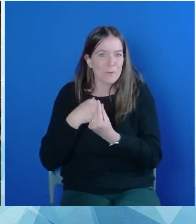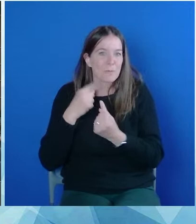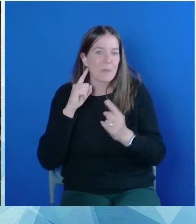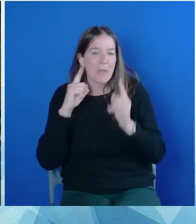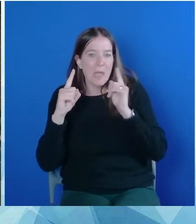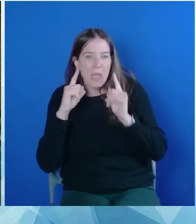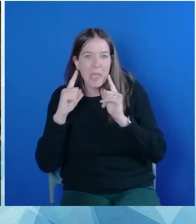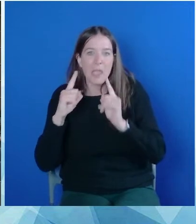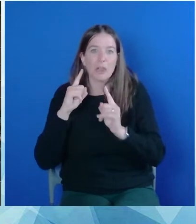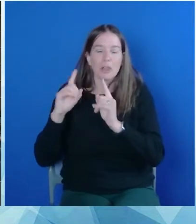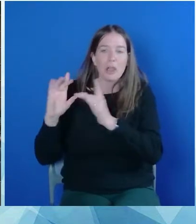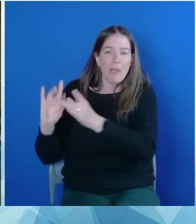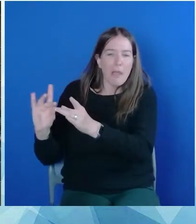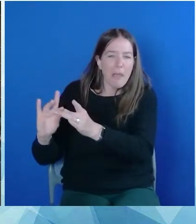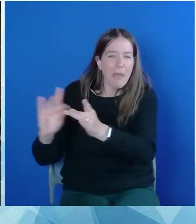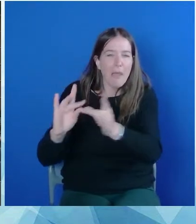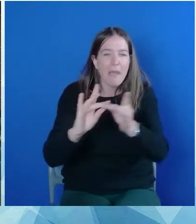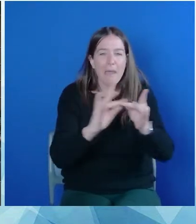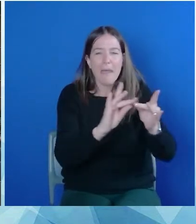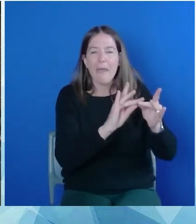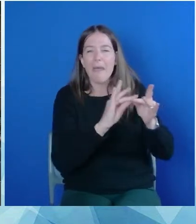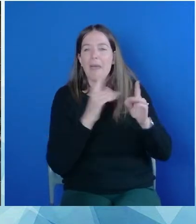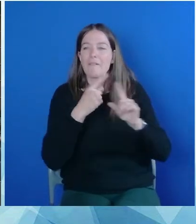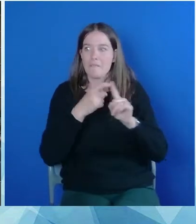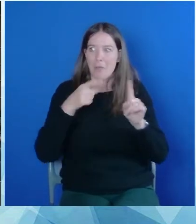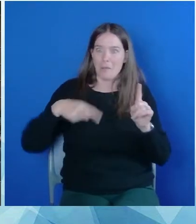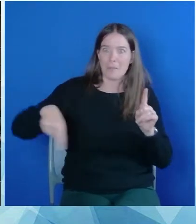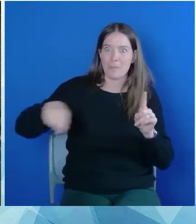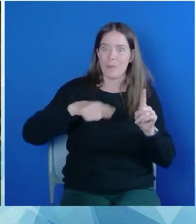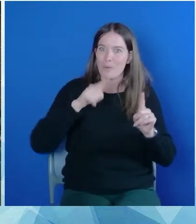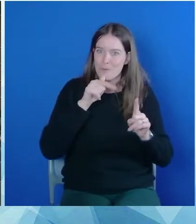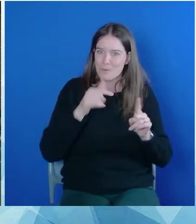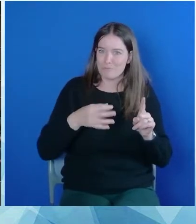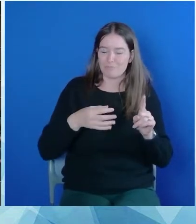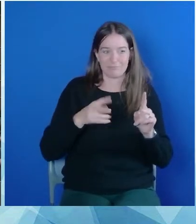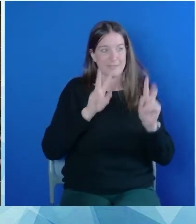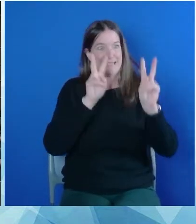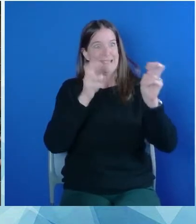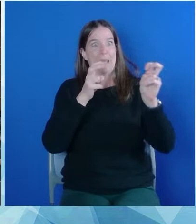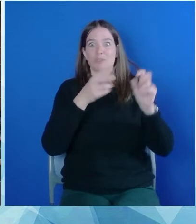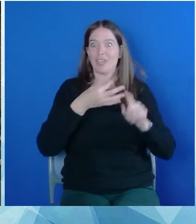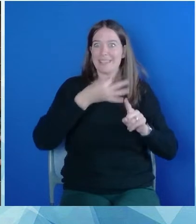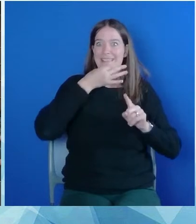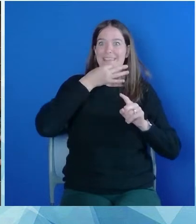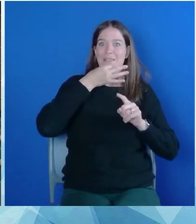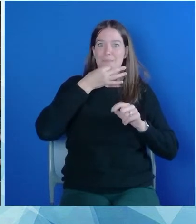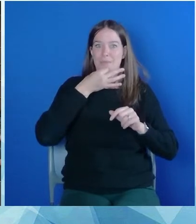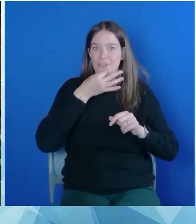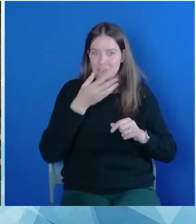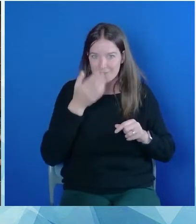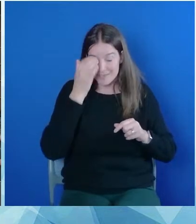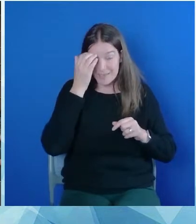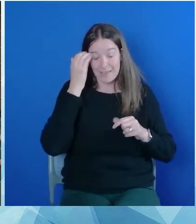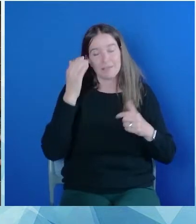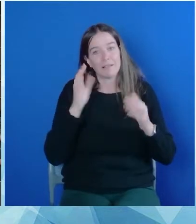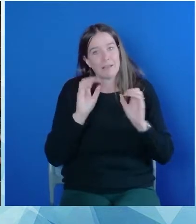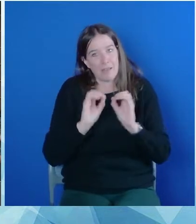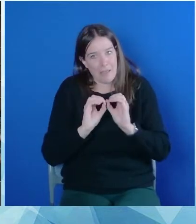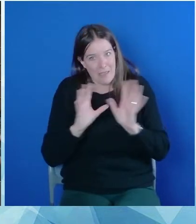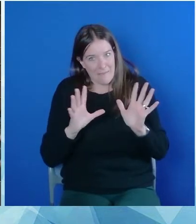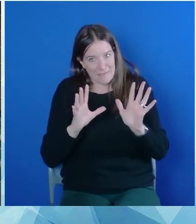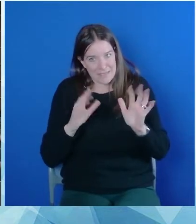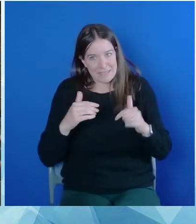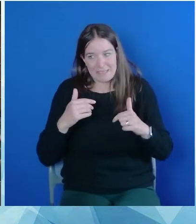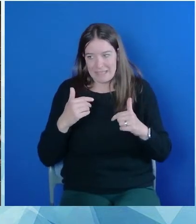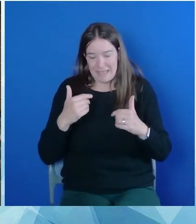the subject matters, I wanted to have a greater understanding, because I have a small subset, obviously, of